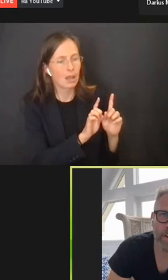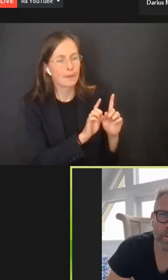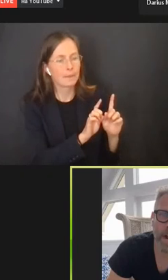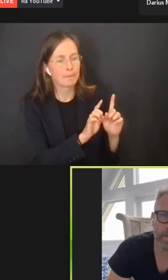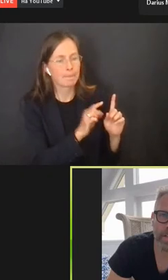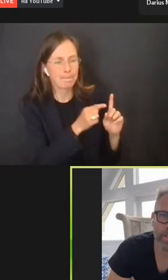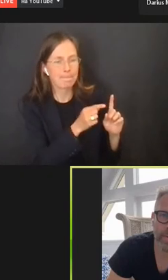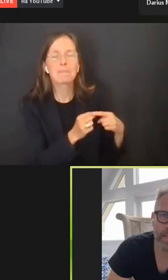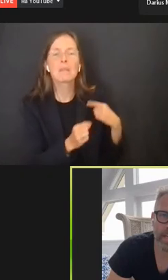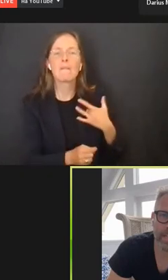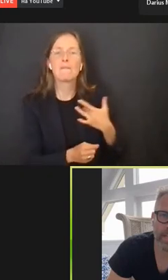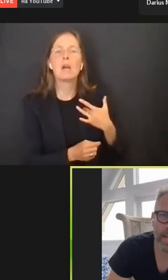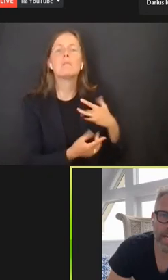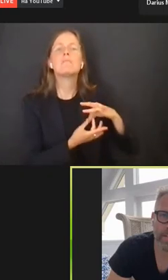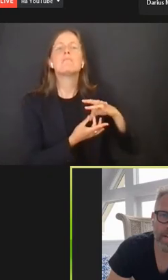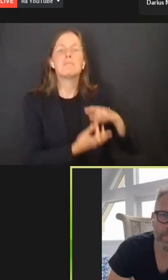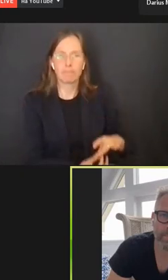that I felt grounding right then.